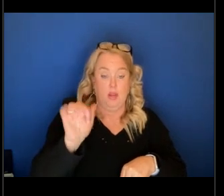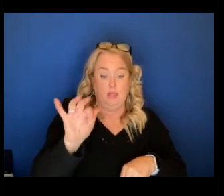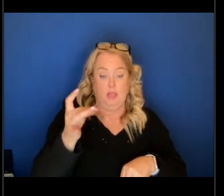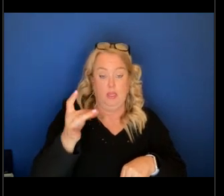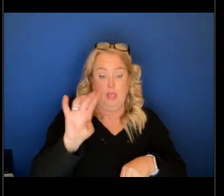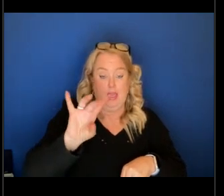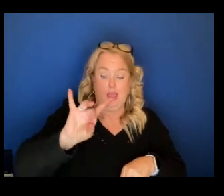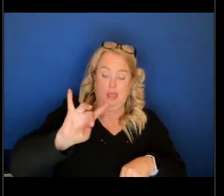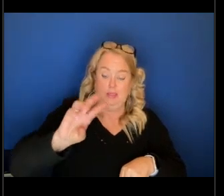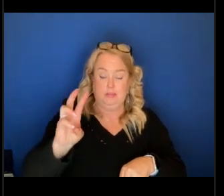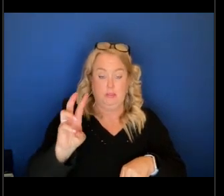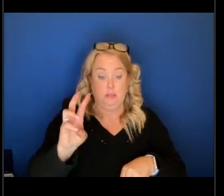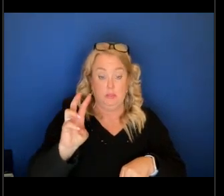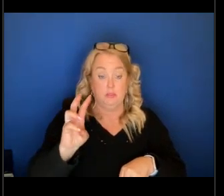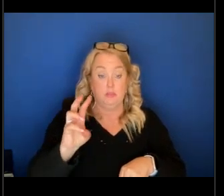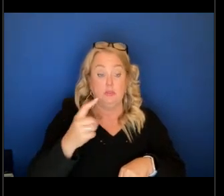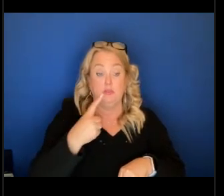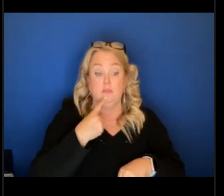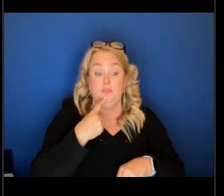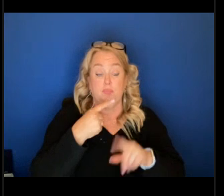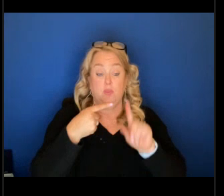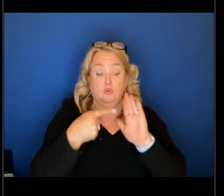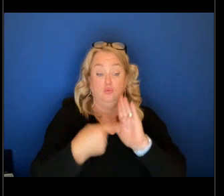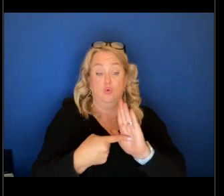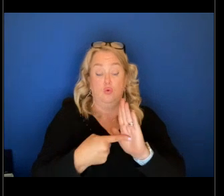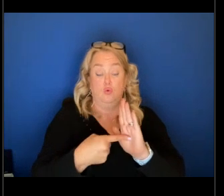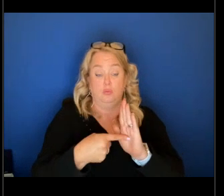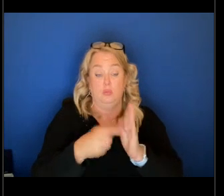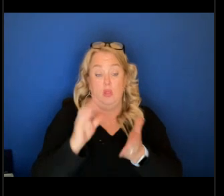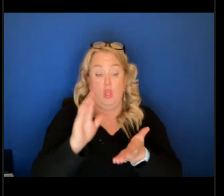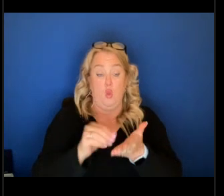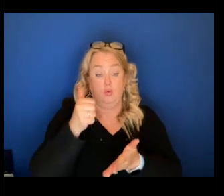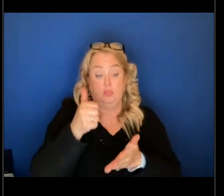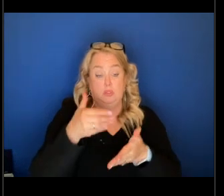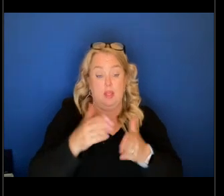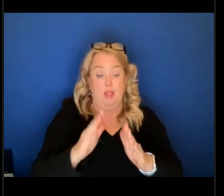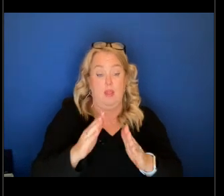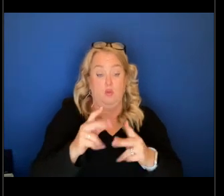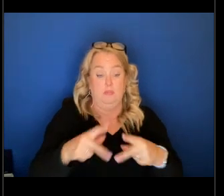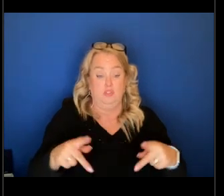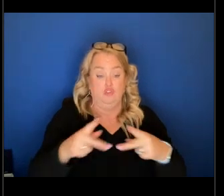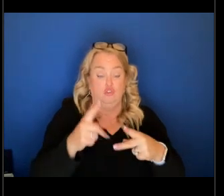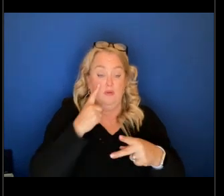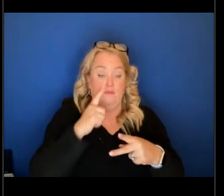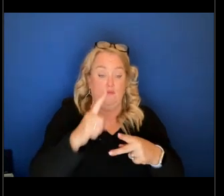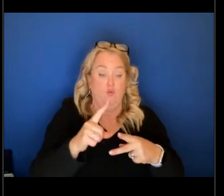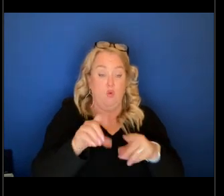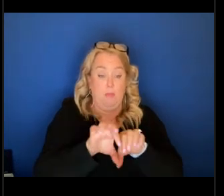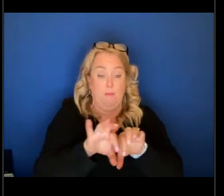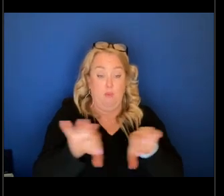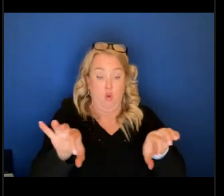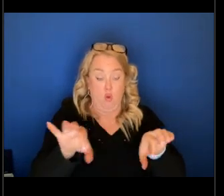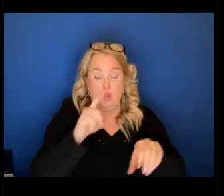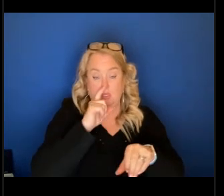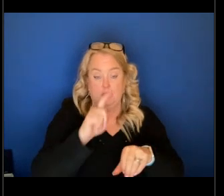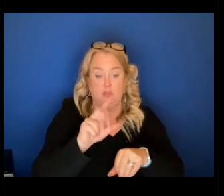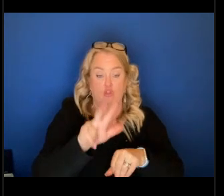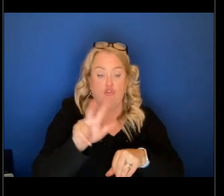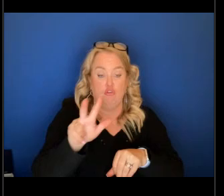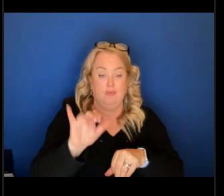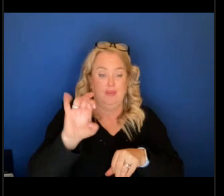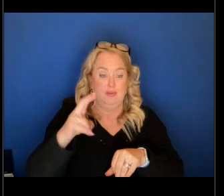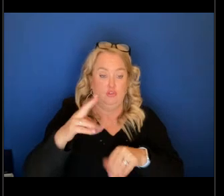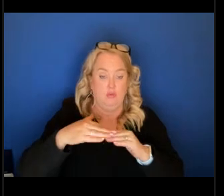1986 specifies the lowest permissible position of the grab bar is 33